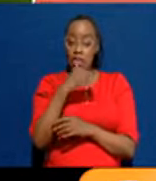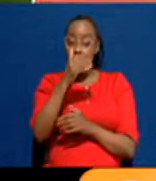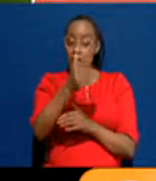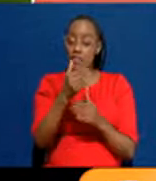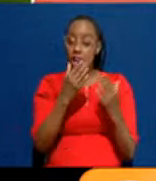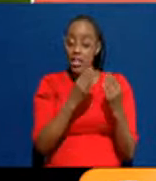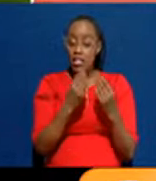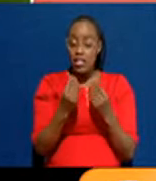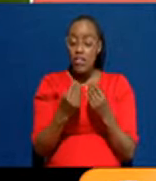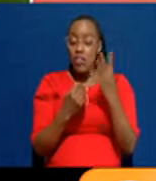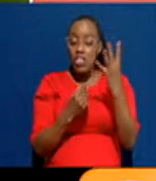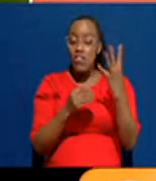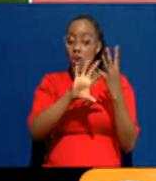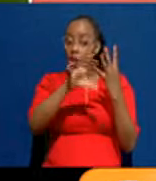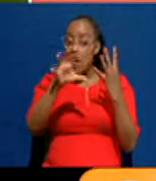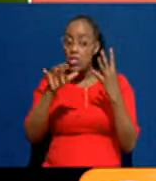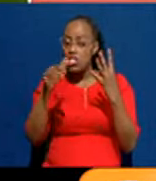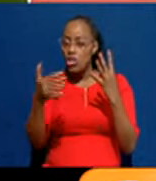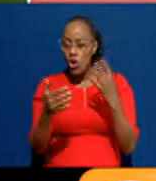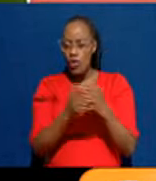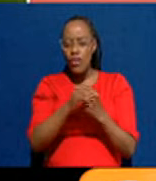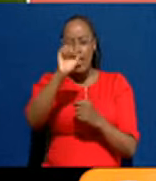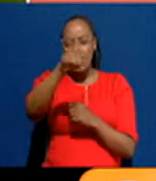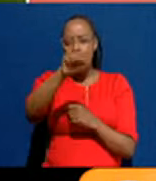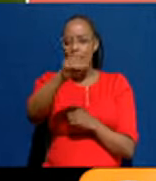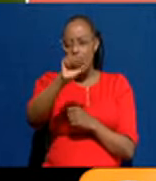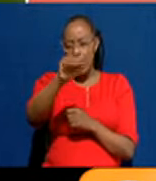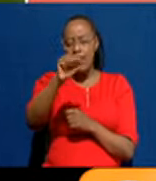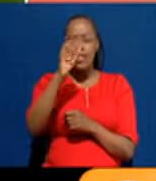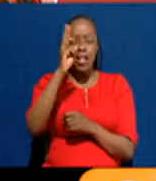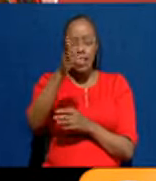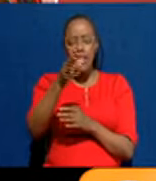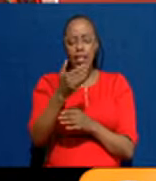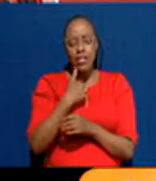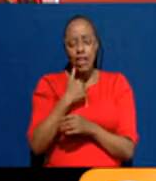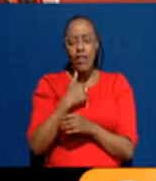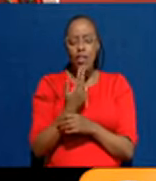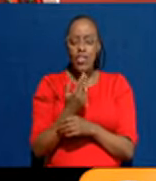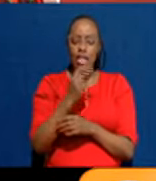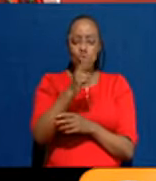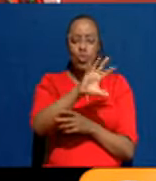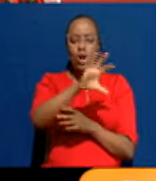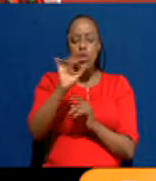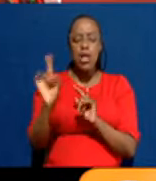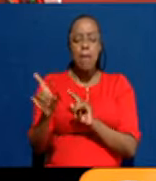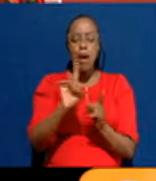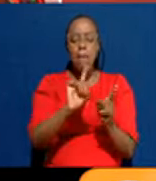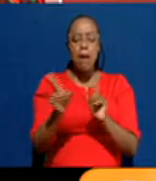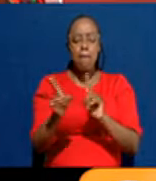easy four counties? Yeah, absolutely. Yes, I have to visit my four counties, of course.